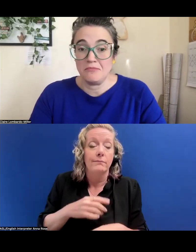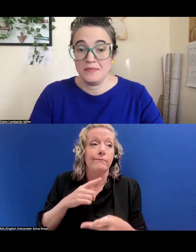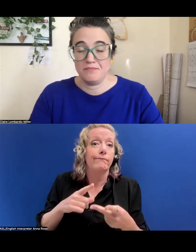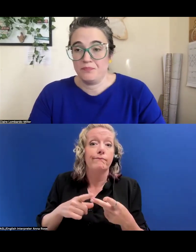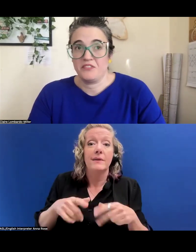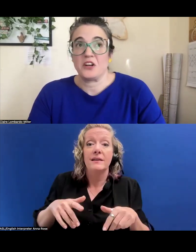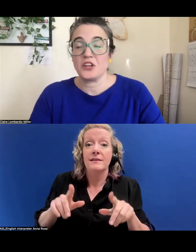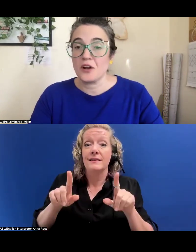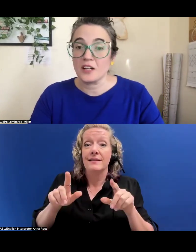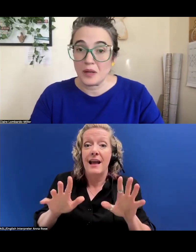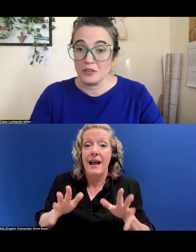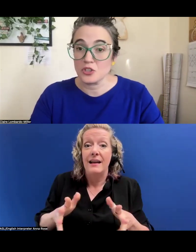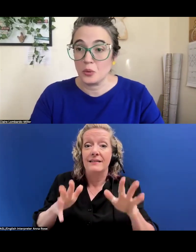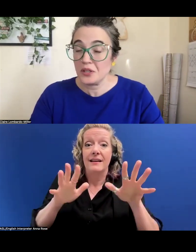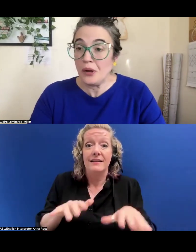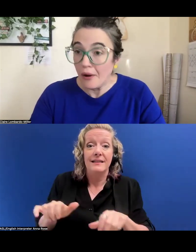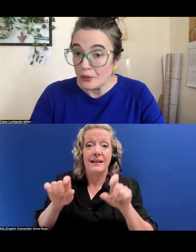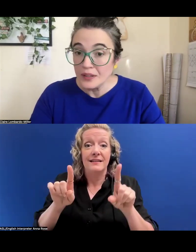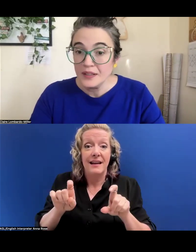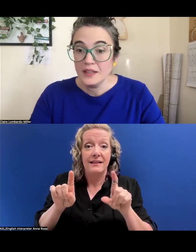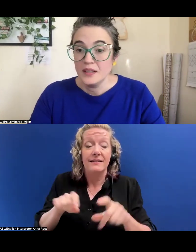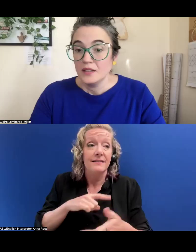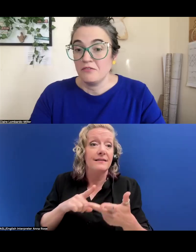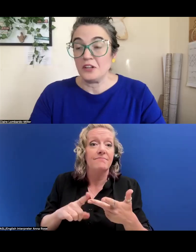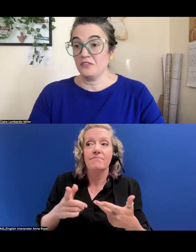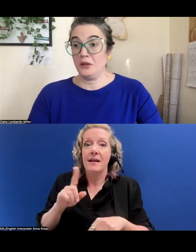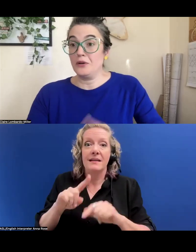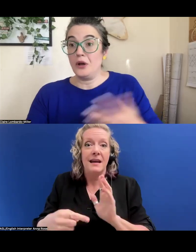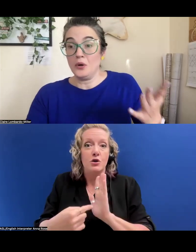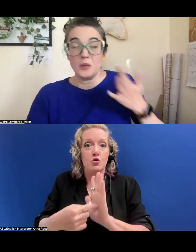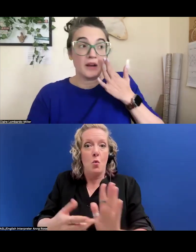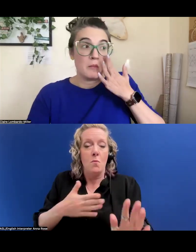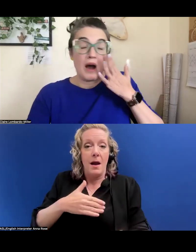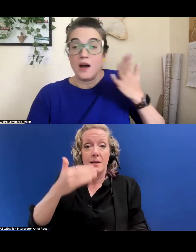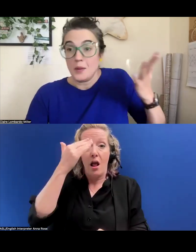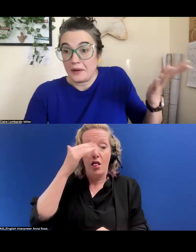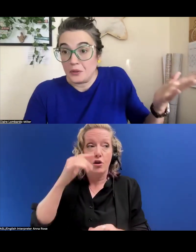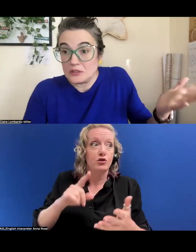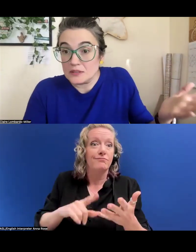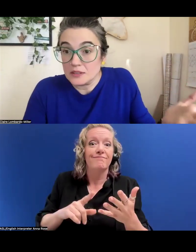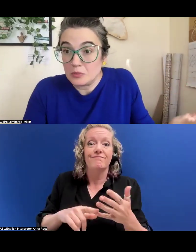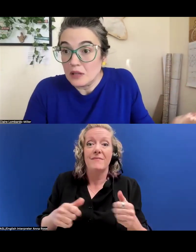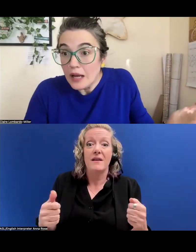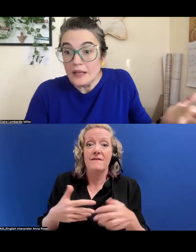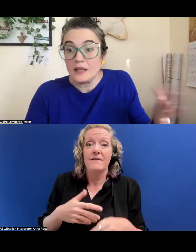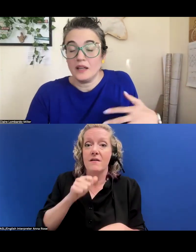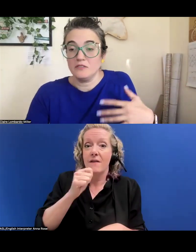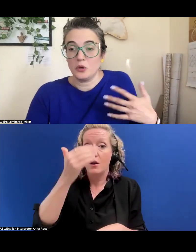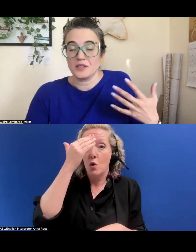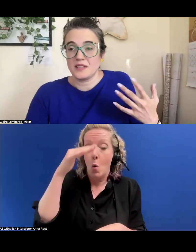anxiety, fear that you're not going to be able to show what you know, fear of the unknown. Am I going to bomb? I don't know what this is going to be